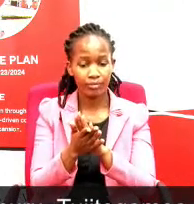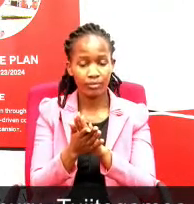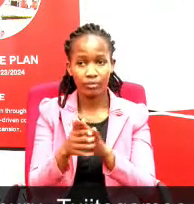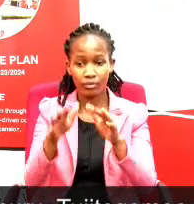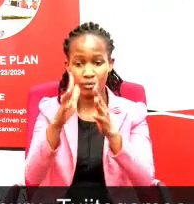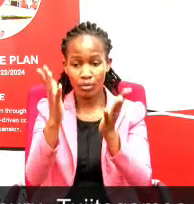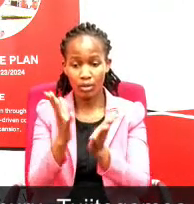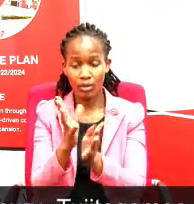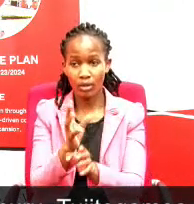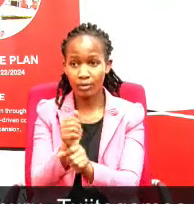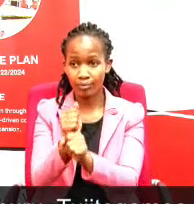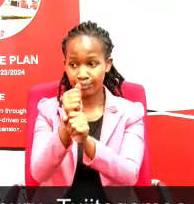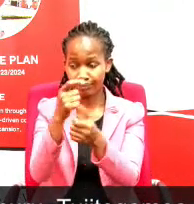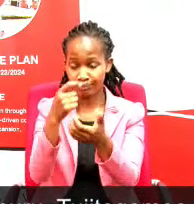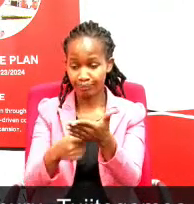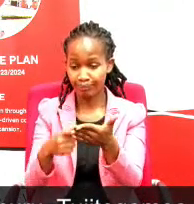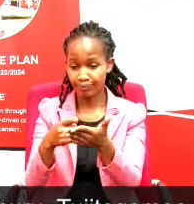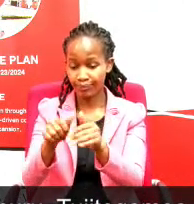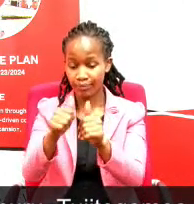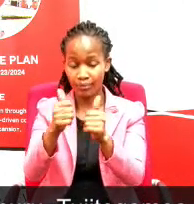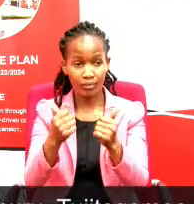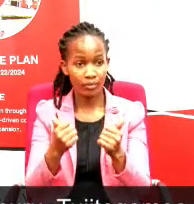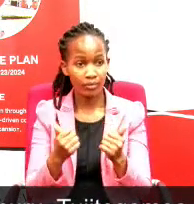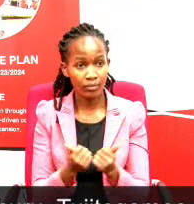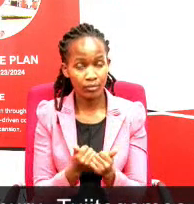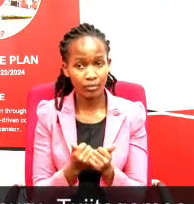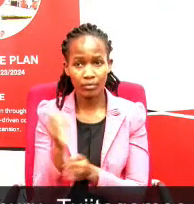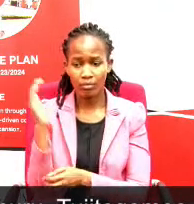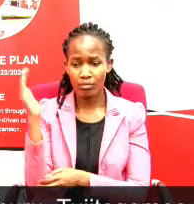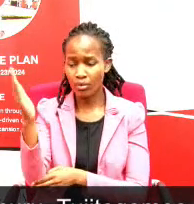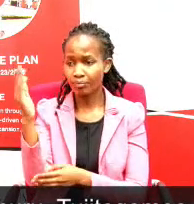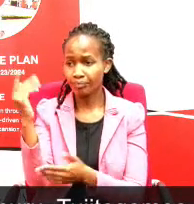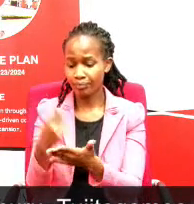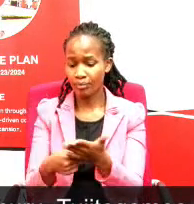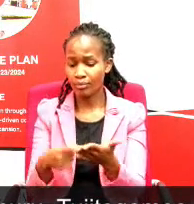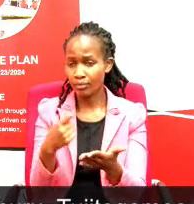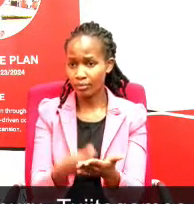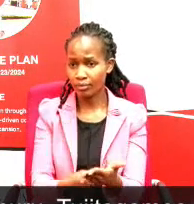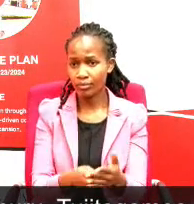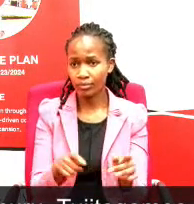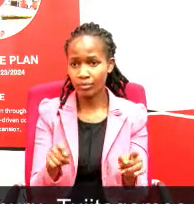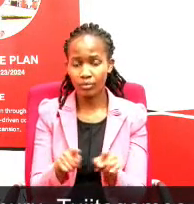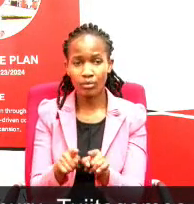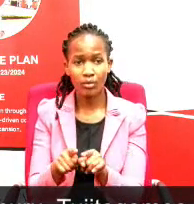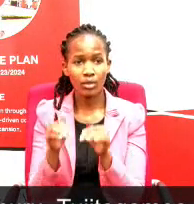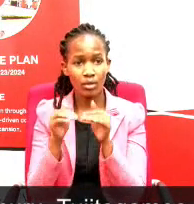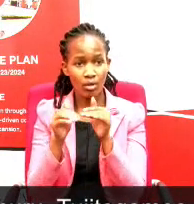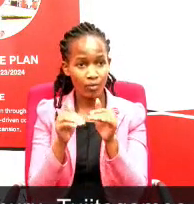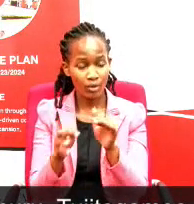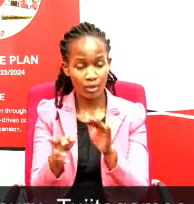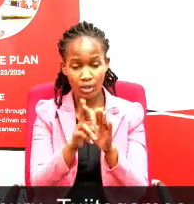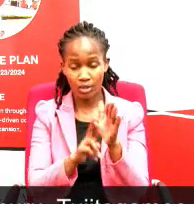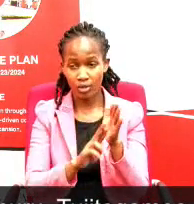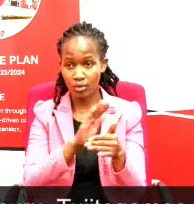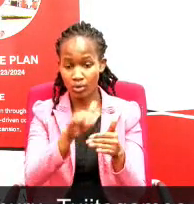globally trusted revenue agency, facilitating tax and customs compliance.